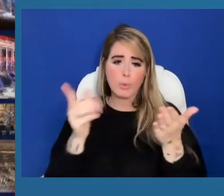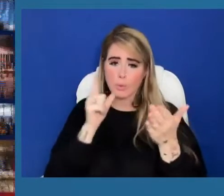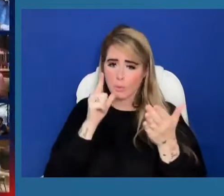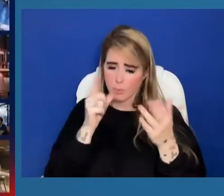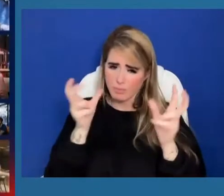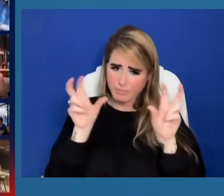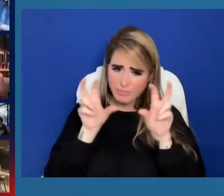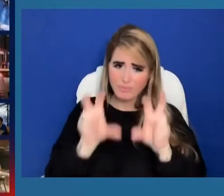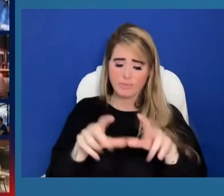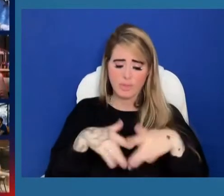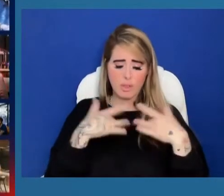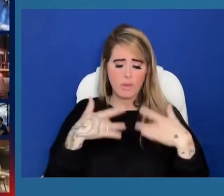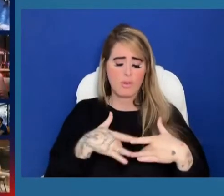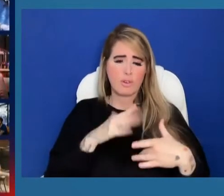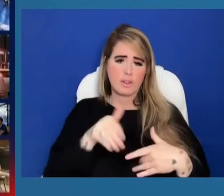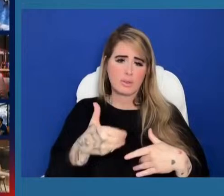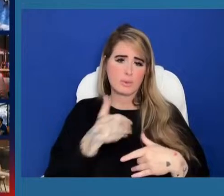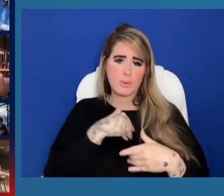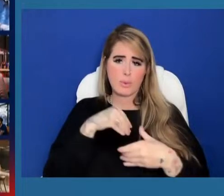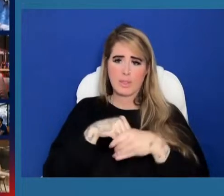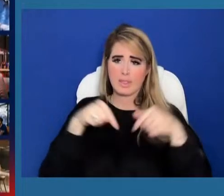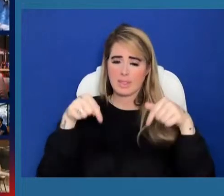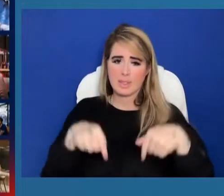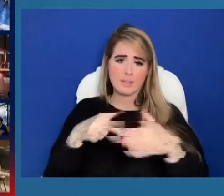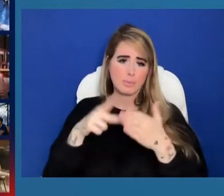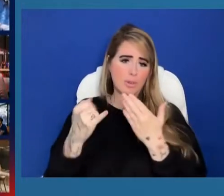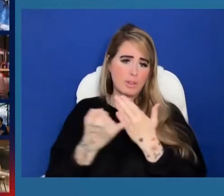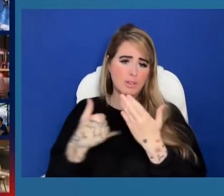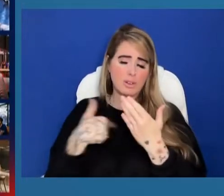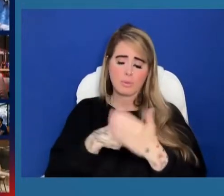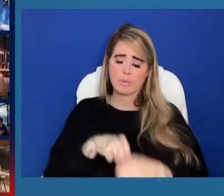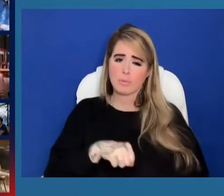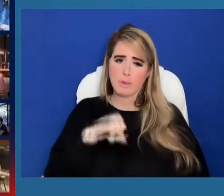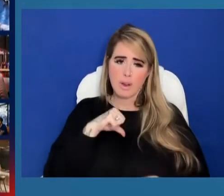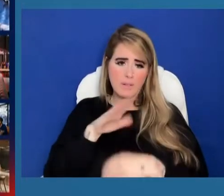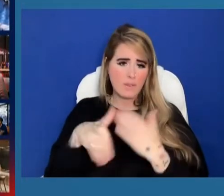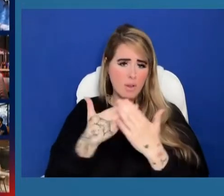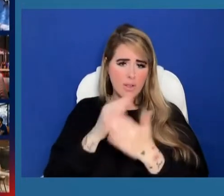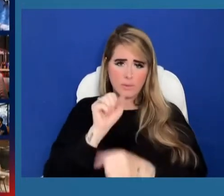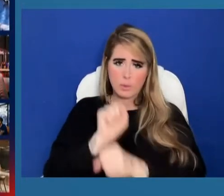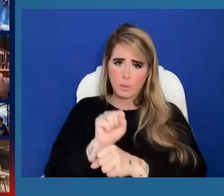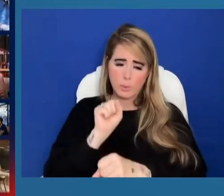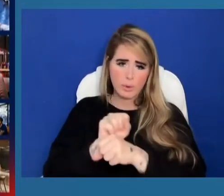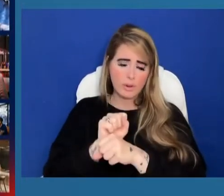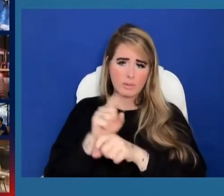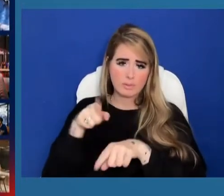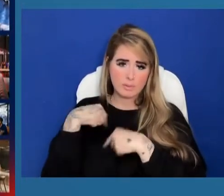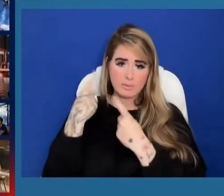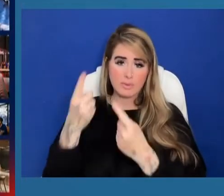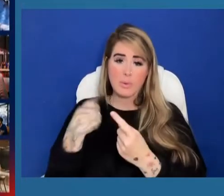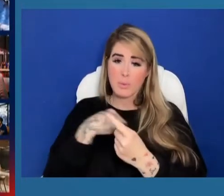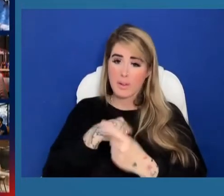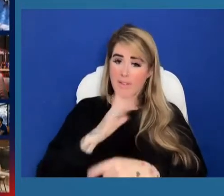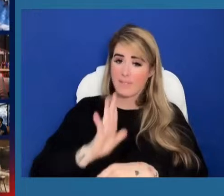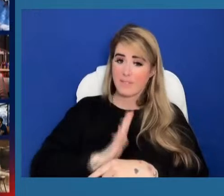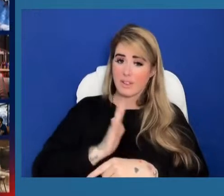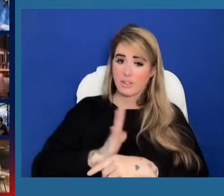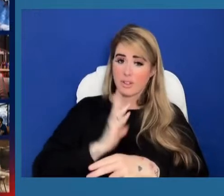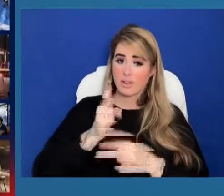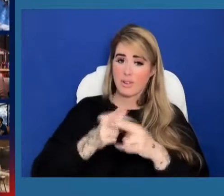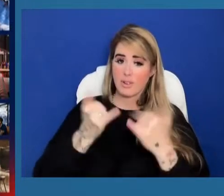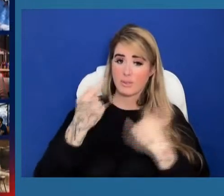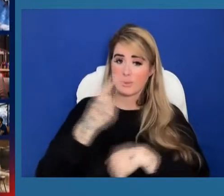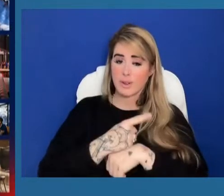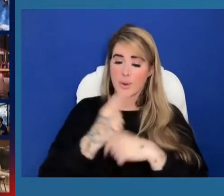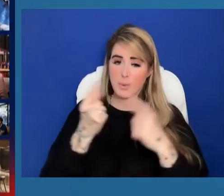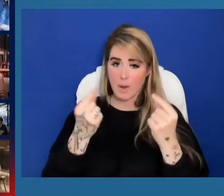heart and soul into this project. We are so proud of all the work you have done. I think we can officially call today the